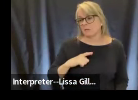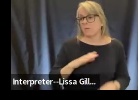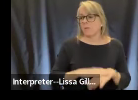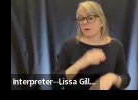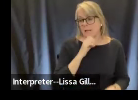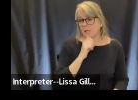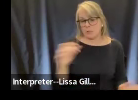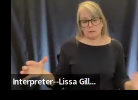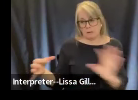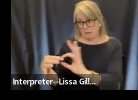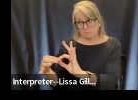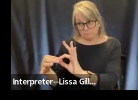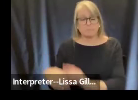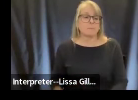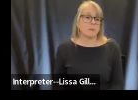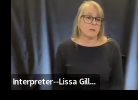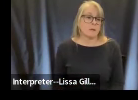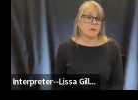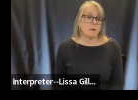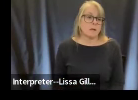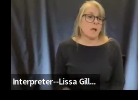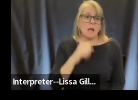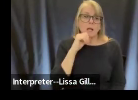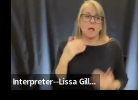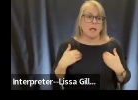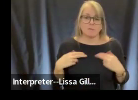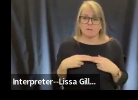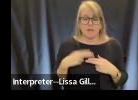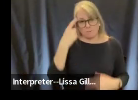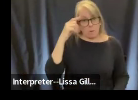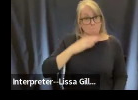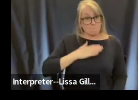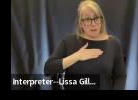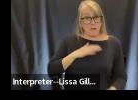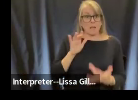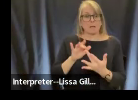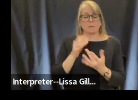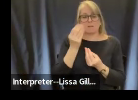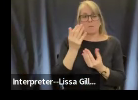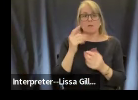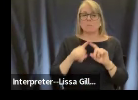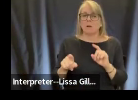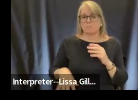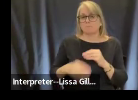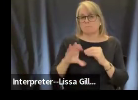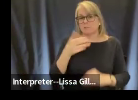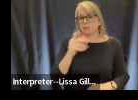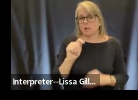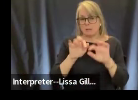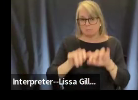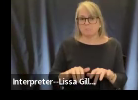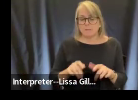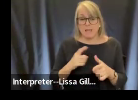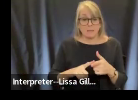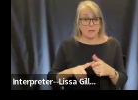connected. And then I don't have a slide for my contact information, but I will put that in the chat. And then I'm going to step back and